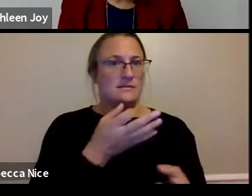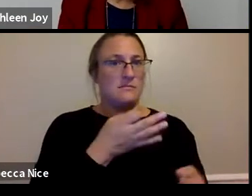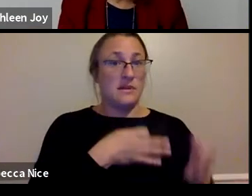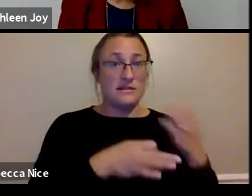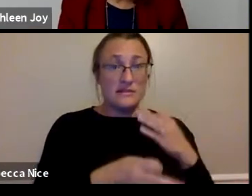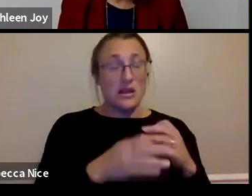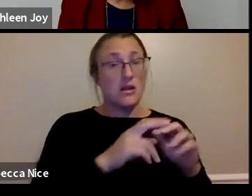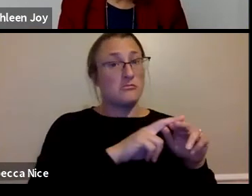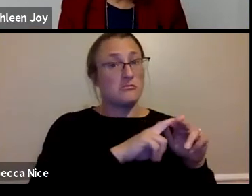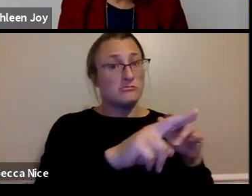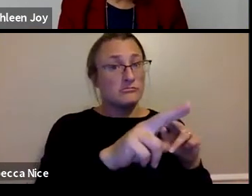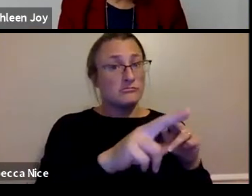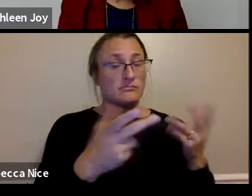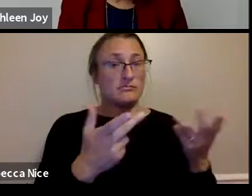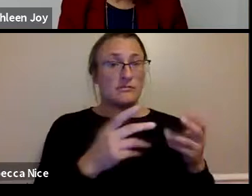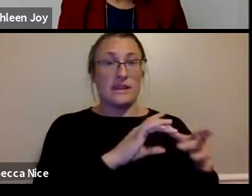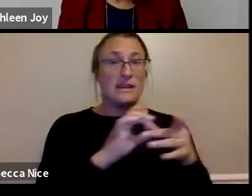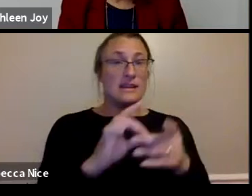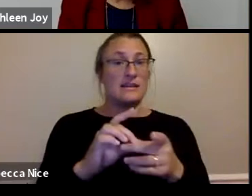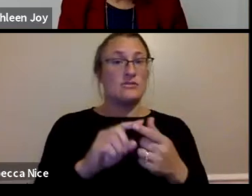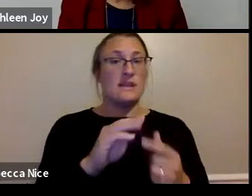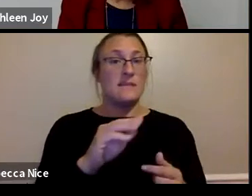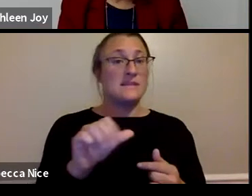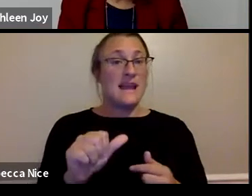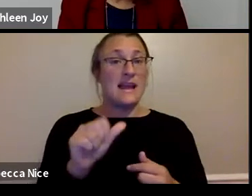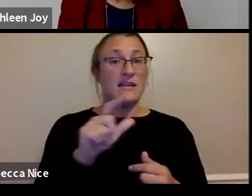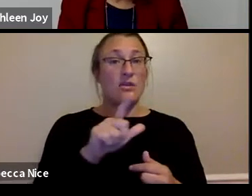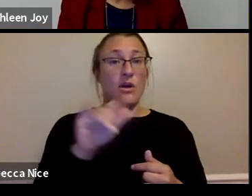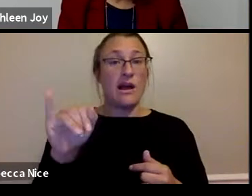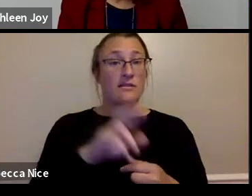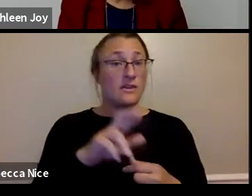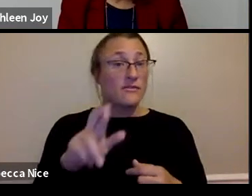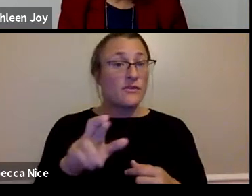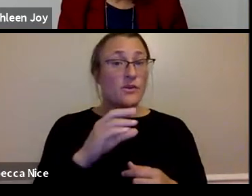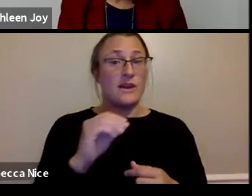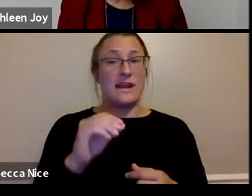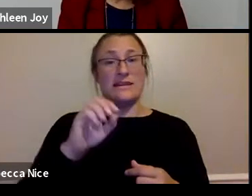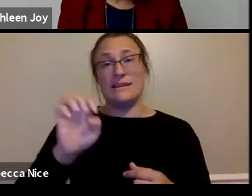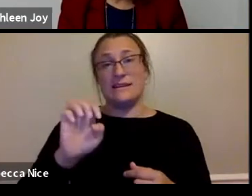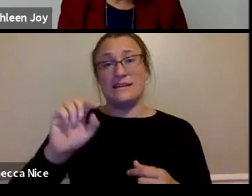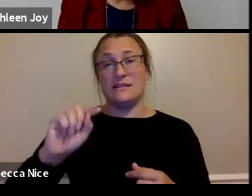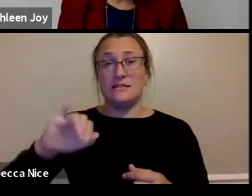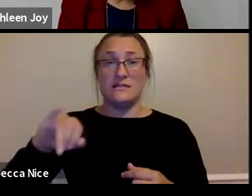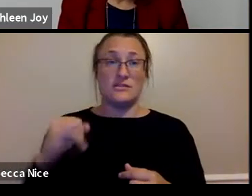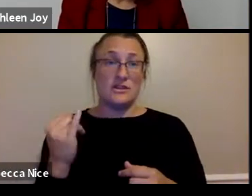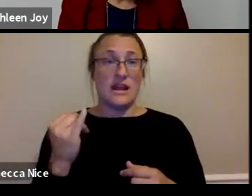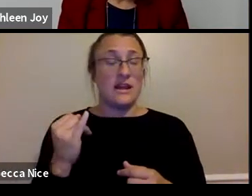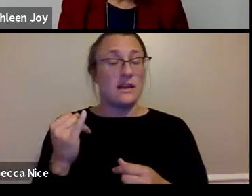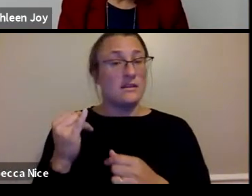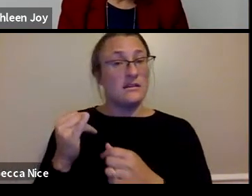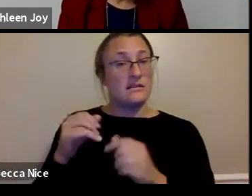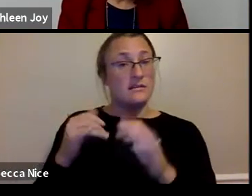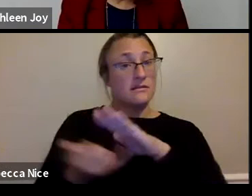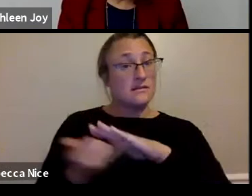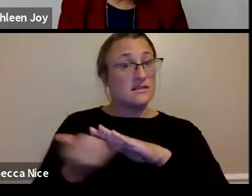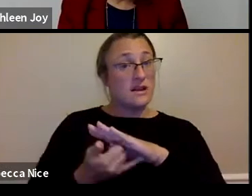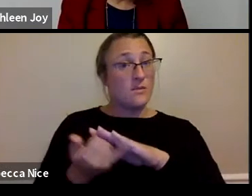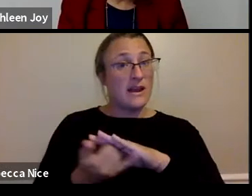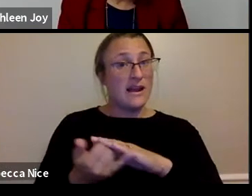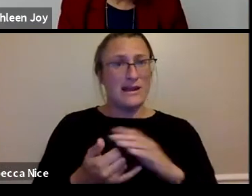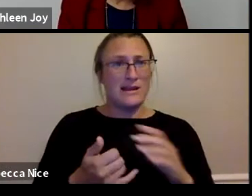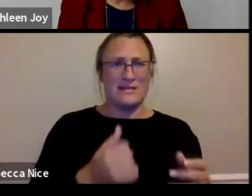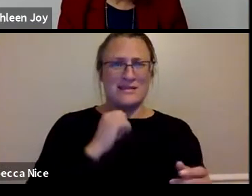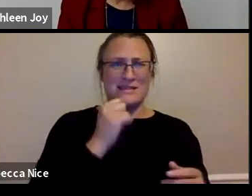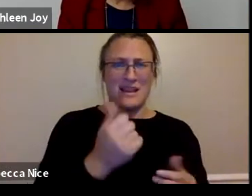the connections to the MTA Long Island Railroad and the MTA's E, J, and Z subway lines for that air train have not overtaxed